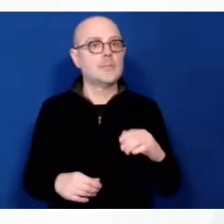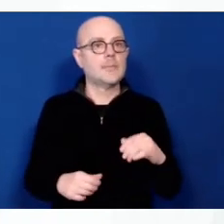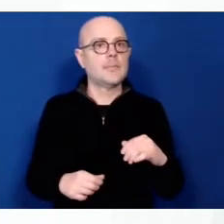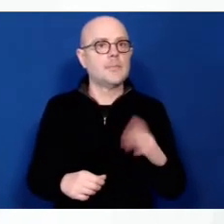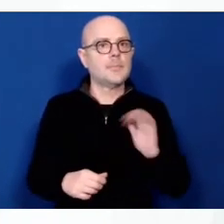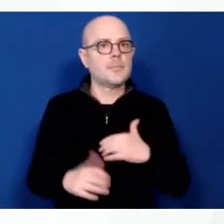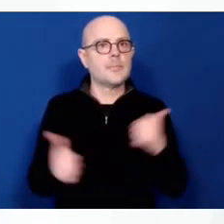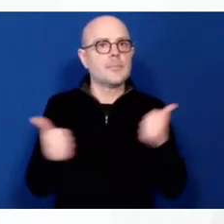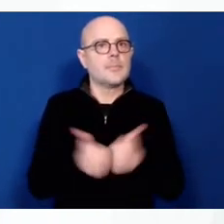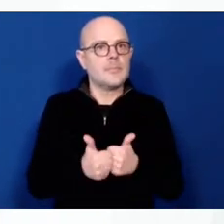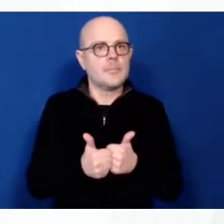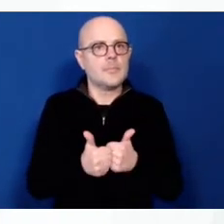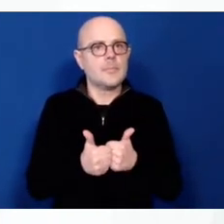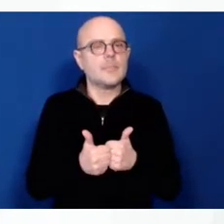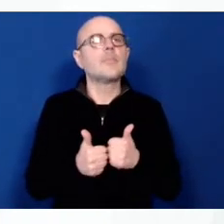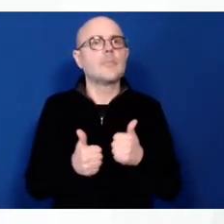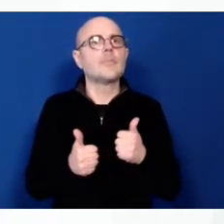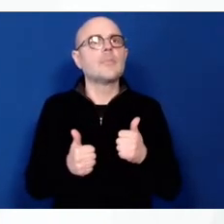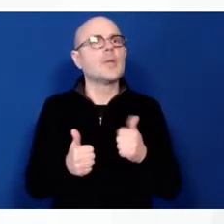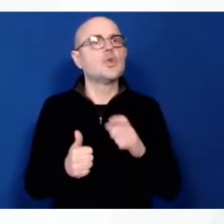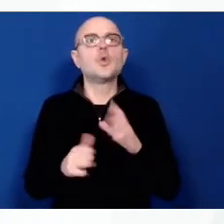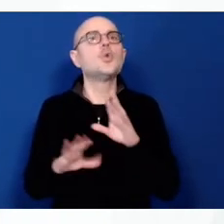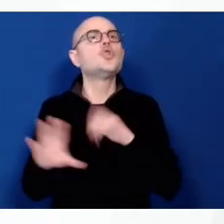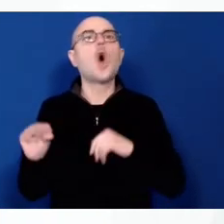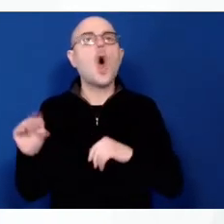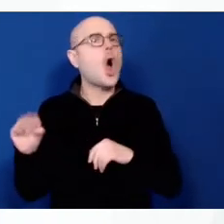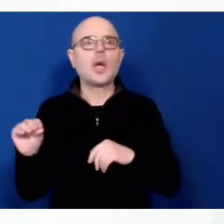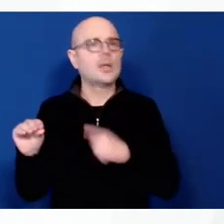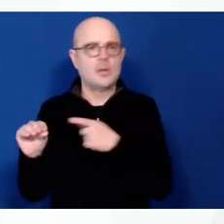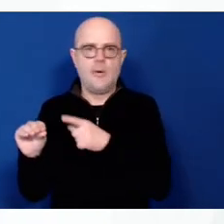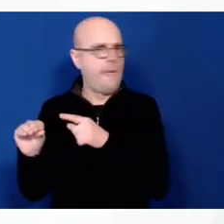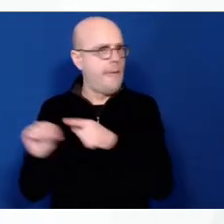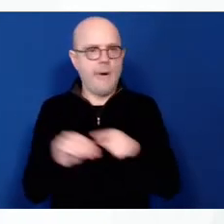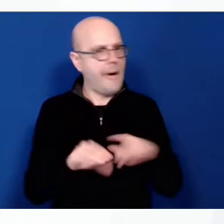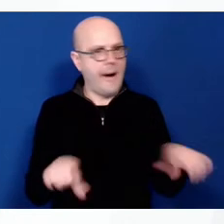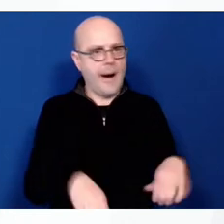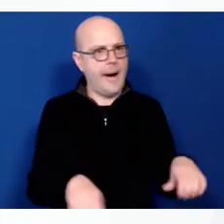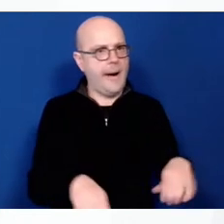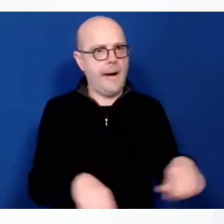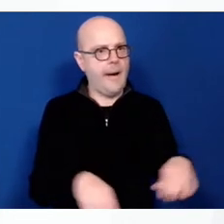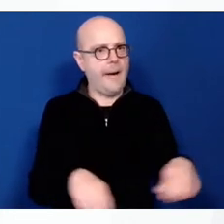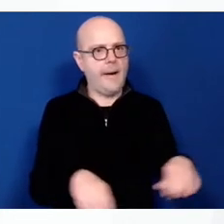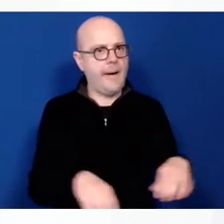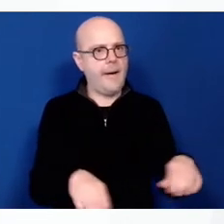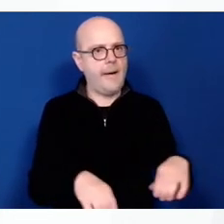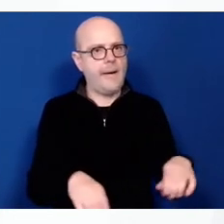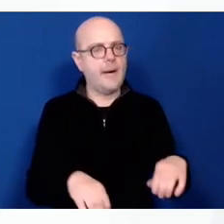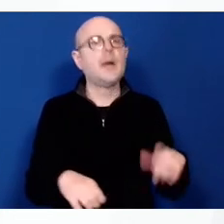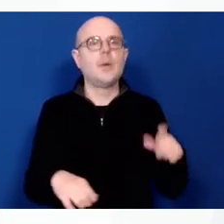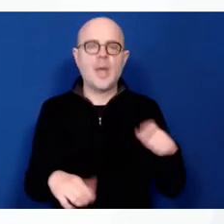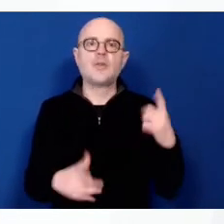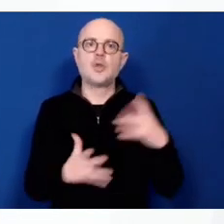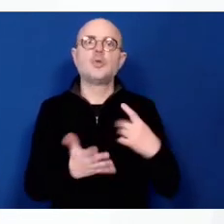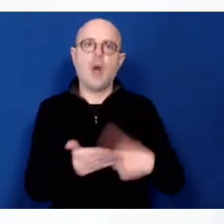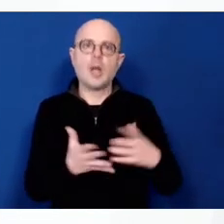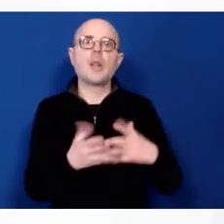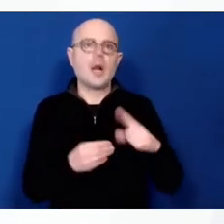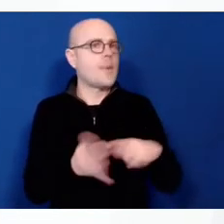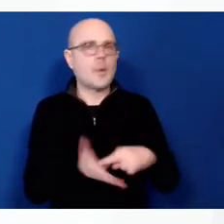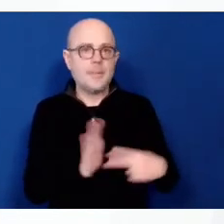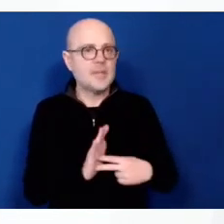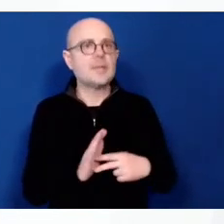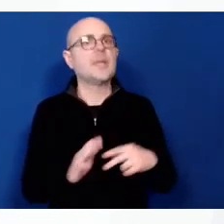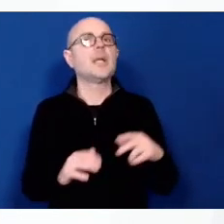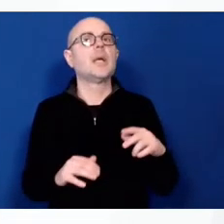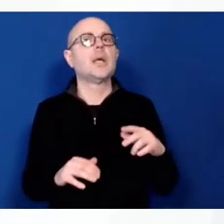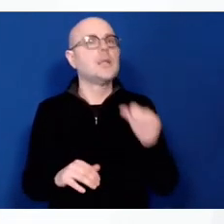action, that we have deep conversations about what it means to be an anti-racist college, school, administrative unit,